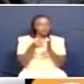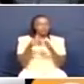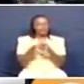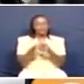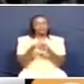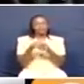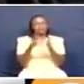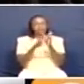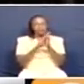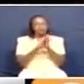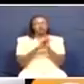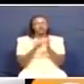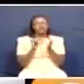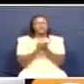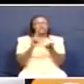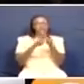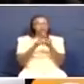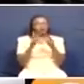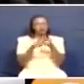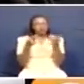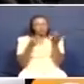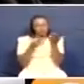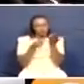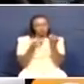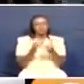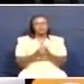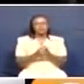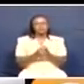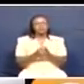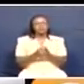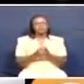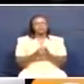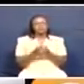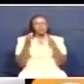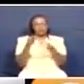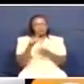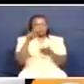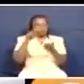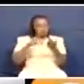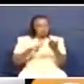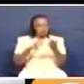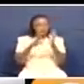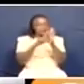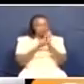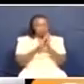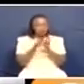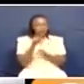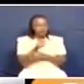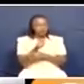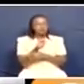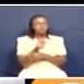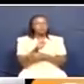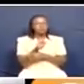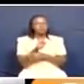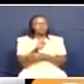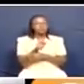that relate to technology. And my Lord, if you look at those regulations,